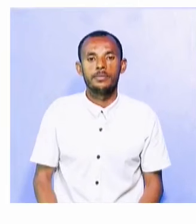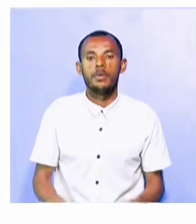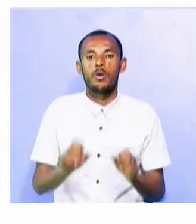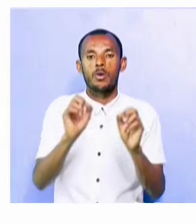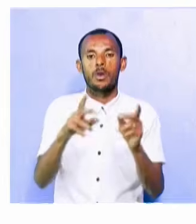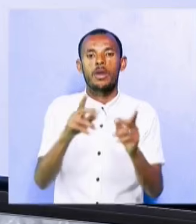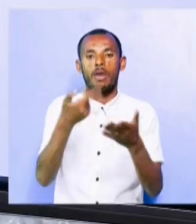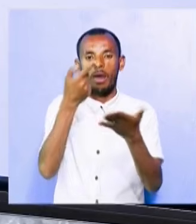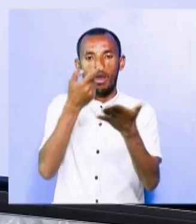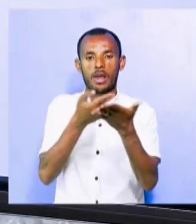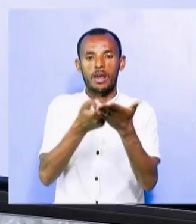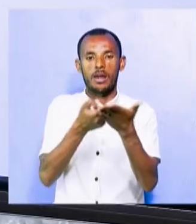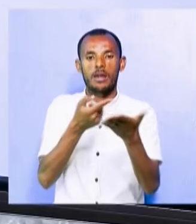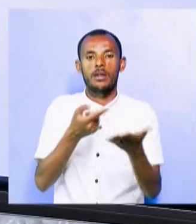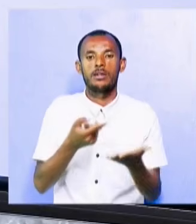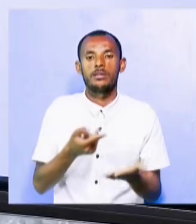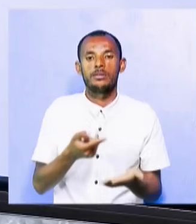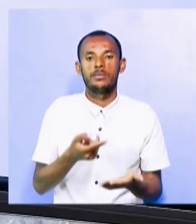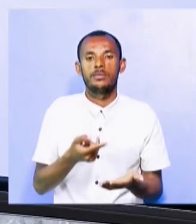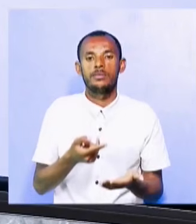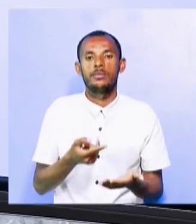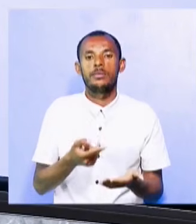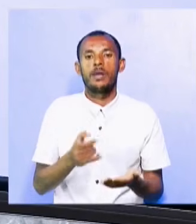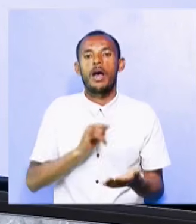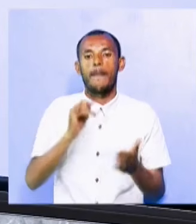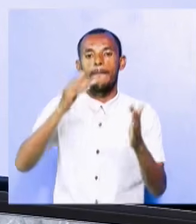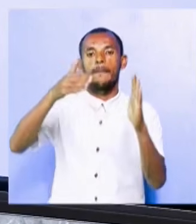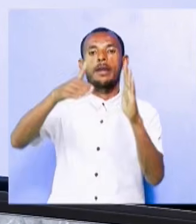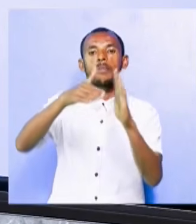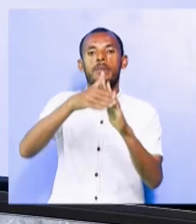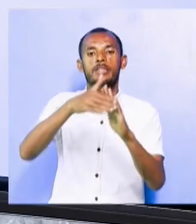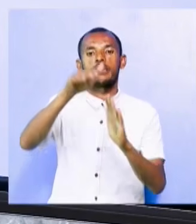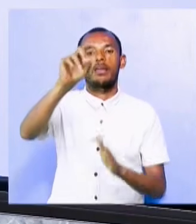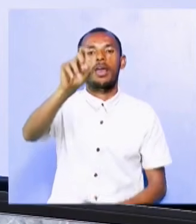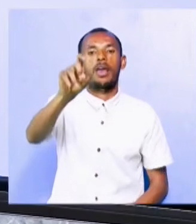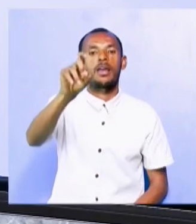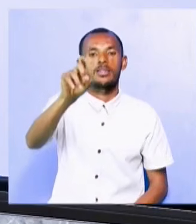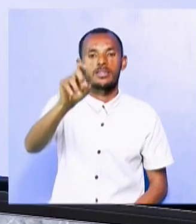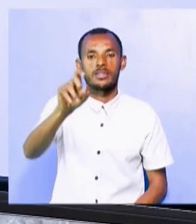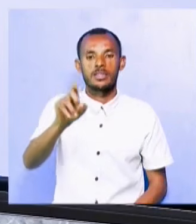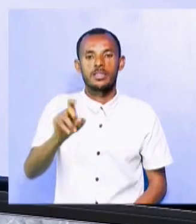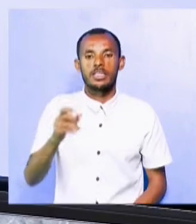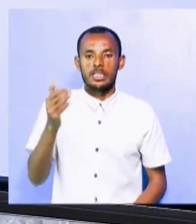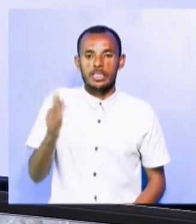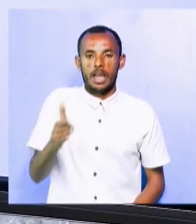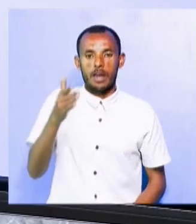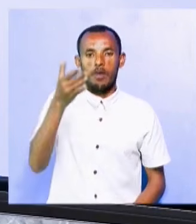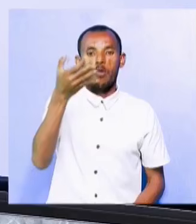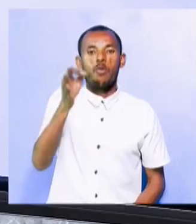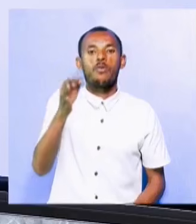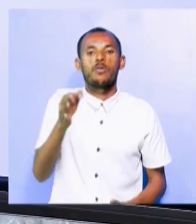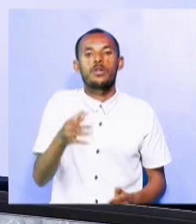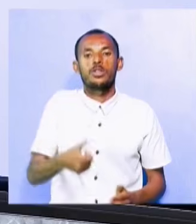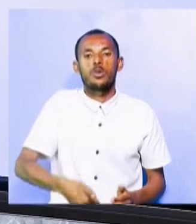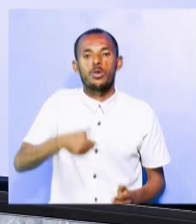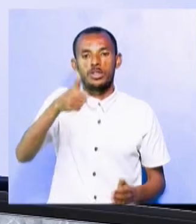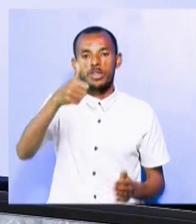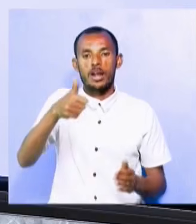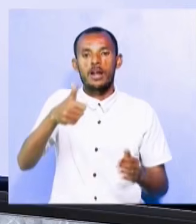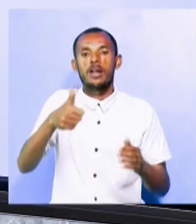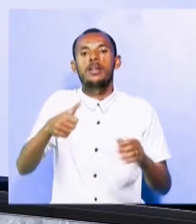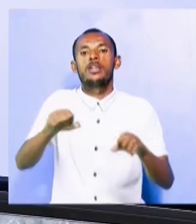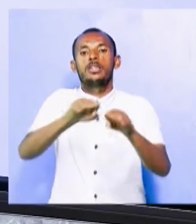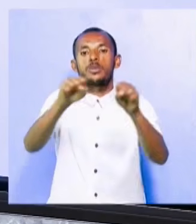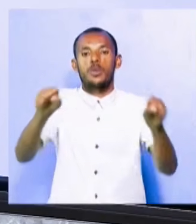Okay, here I'm representing x as the side of the original square